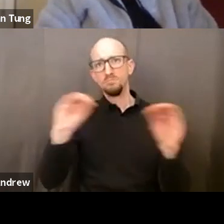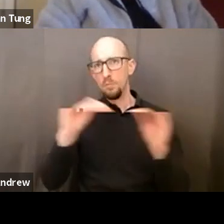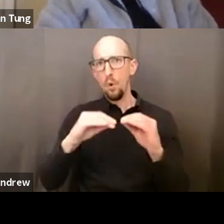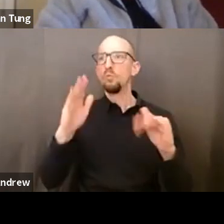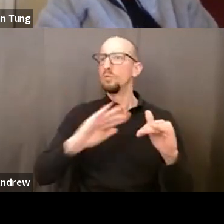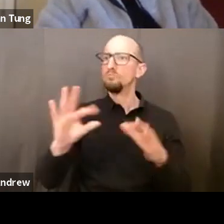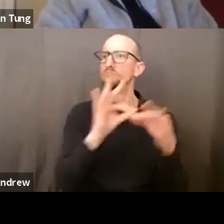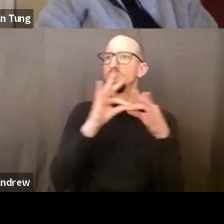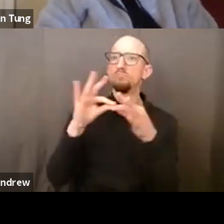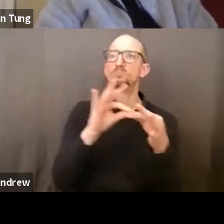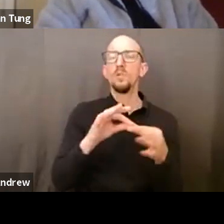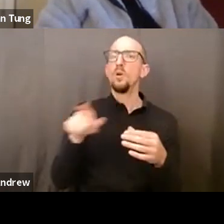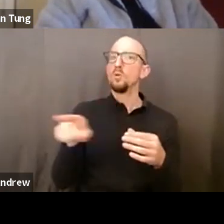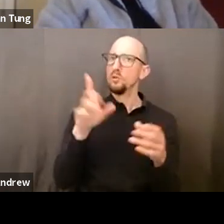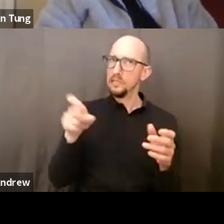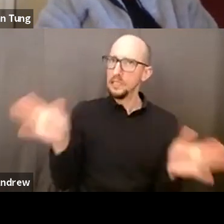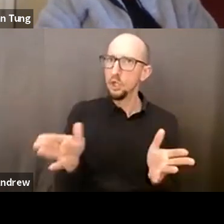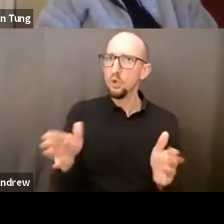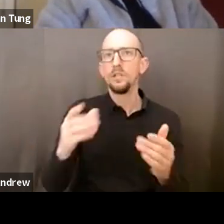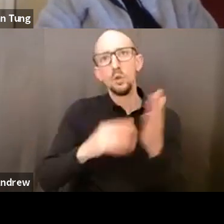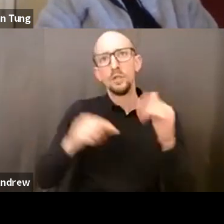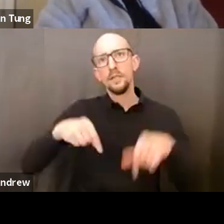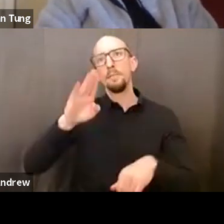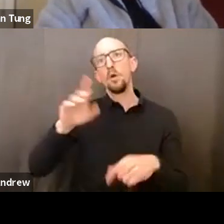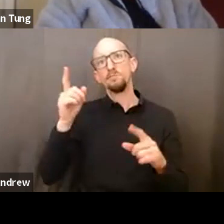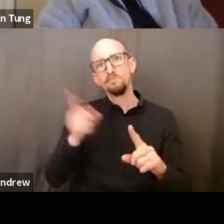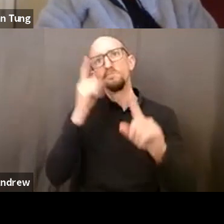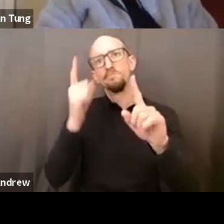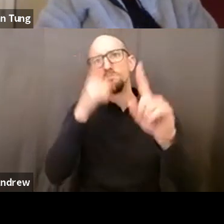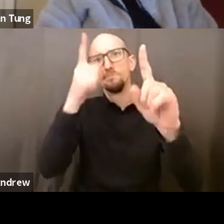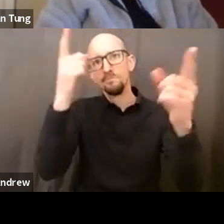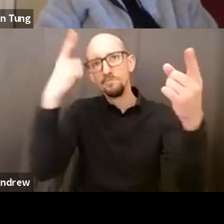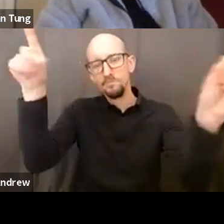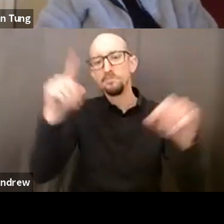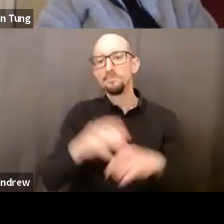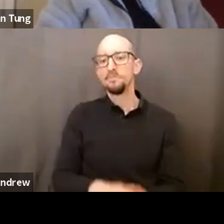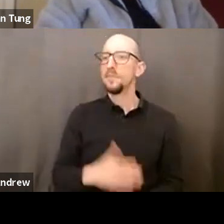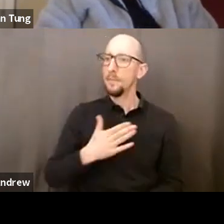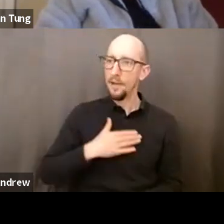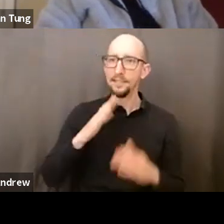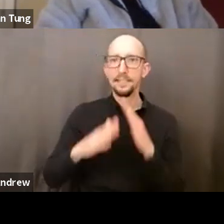Boston to reach higher and higher peaks and achieve our potential. My city can do it.